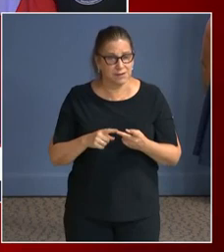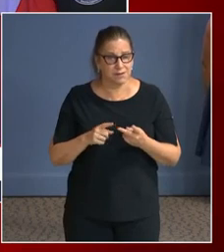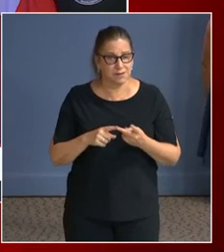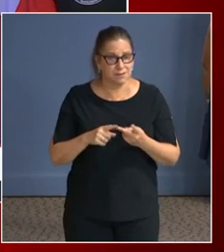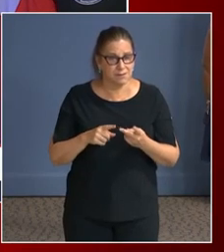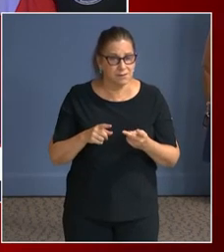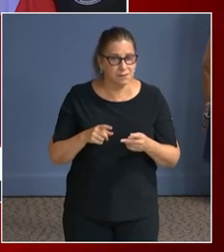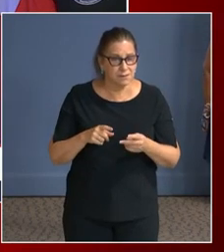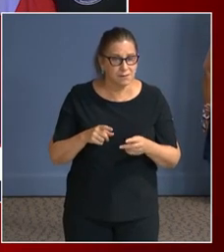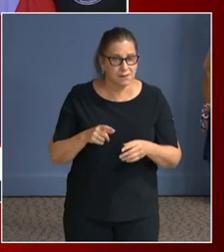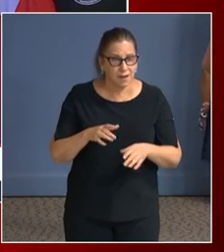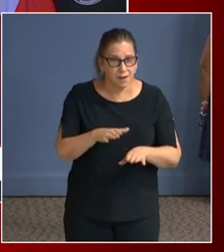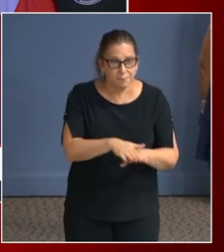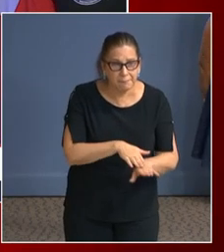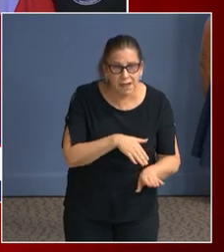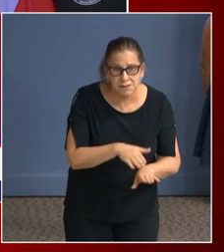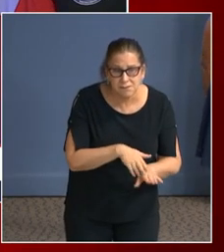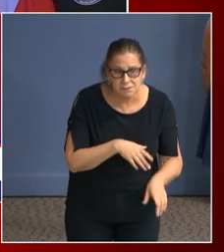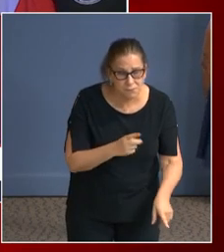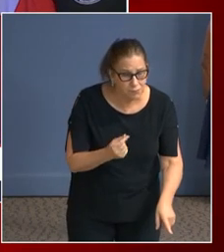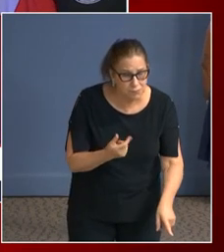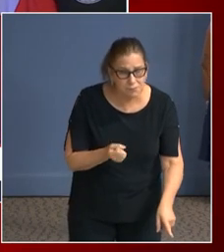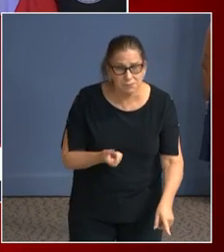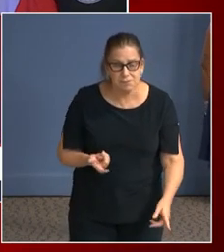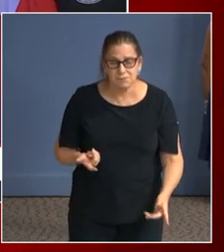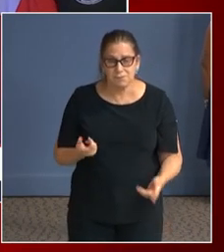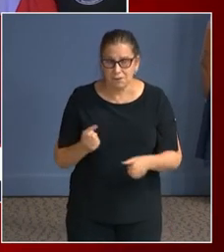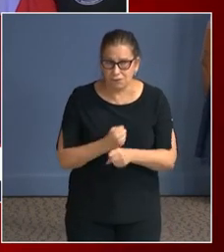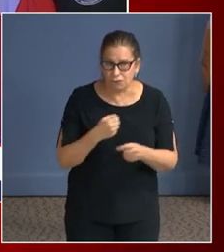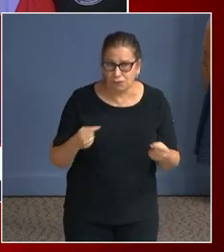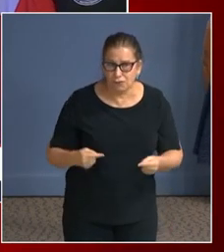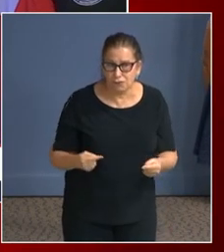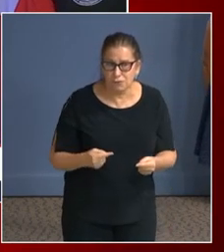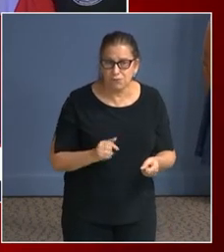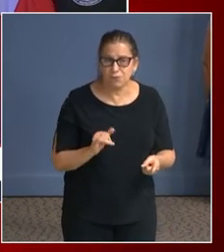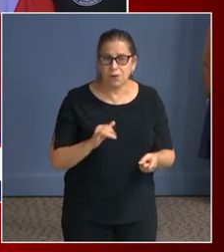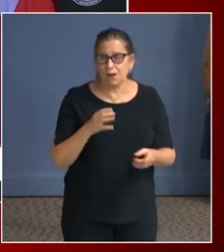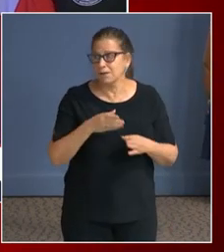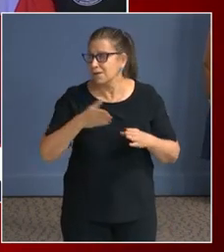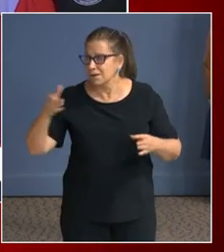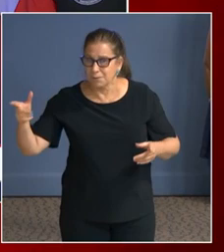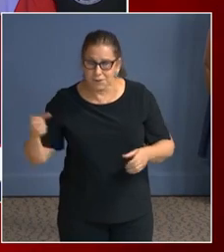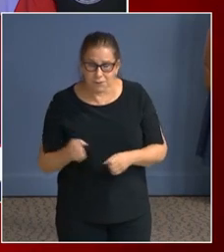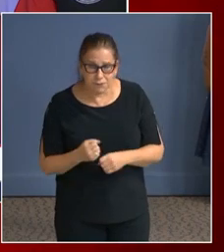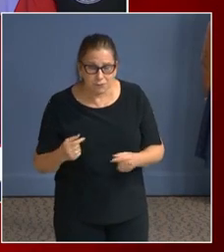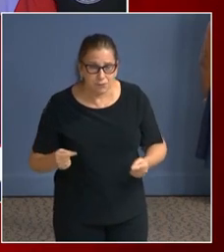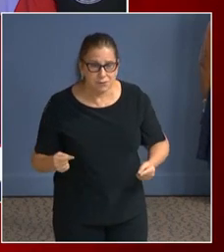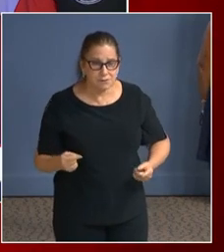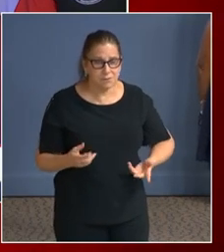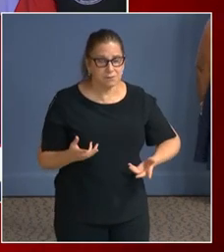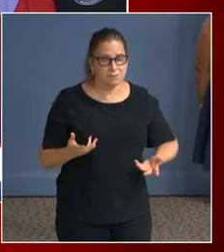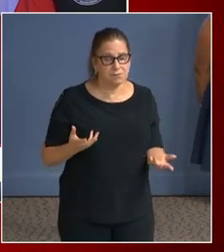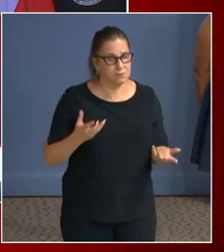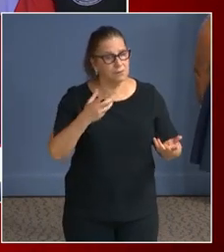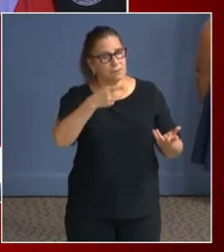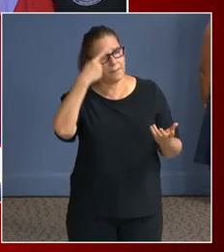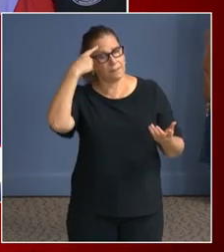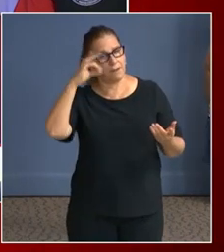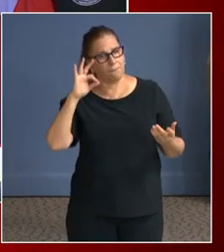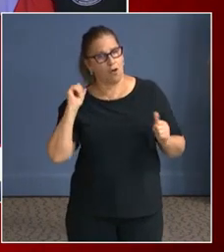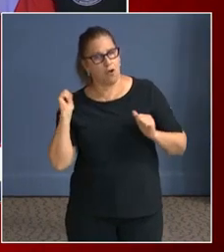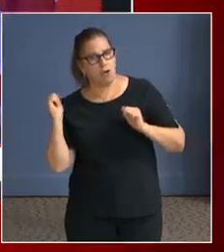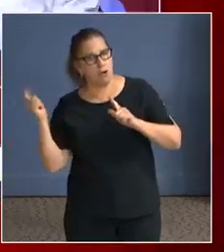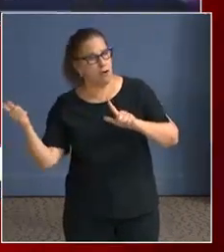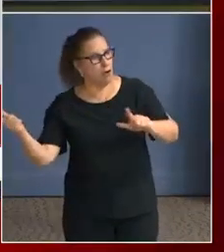to look out for our neighbor. These are difficult and stressful times for all of us. Please consider the impact